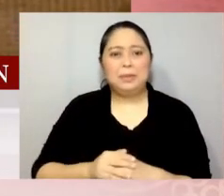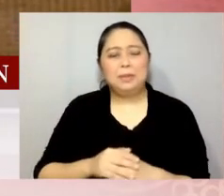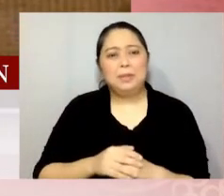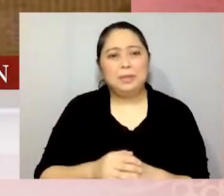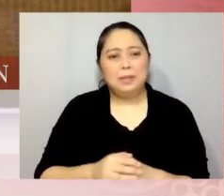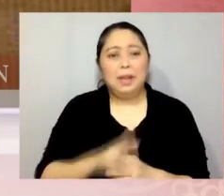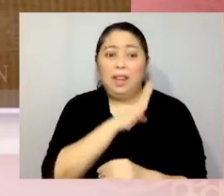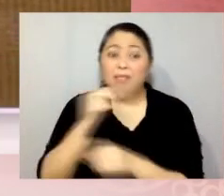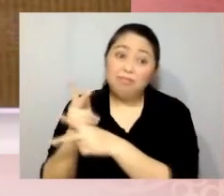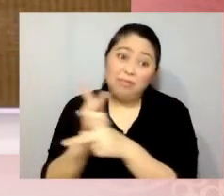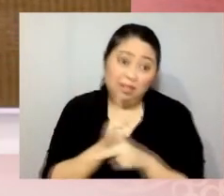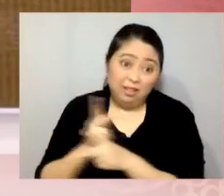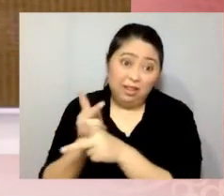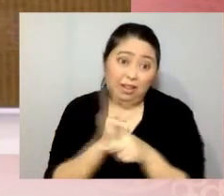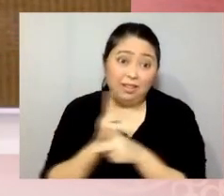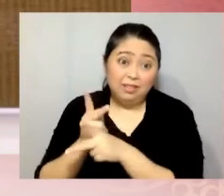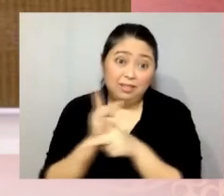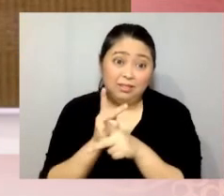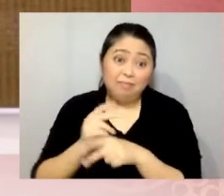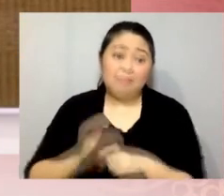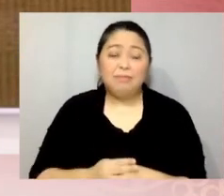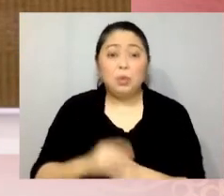when there is not enough